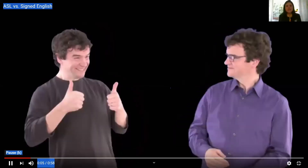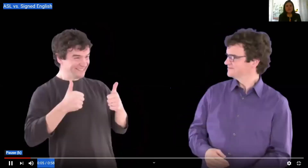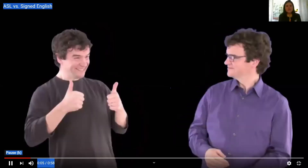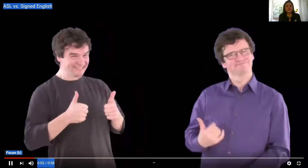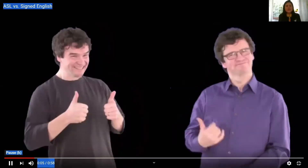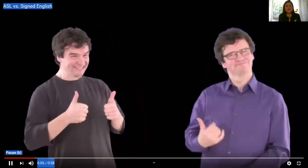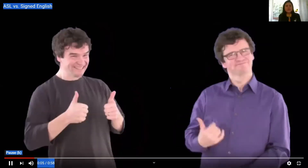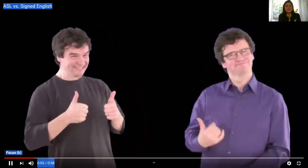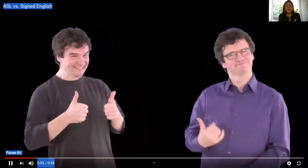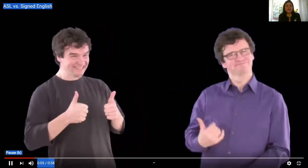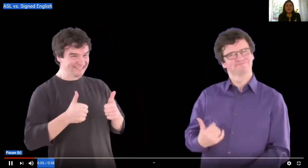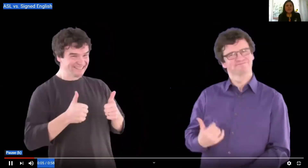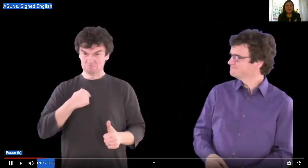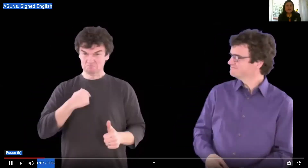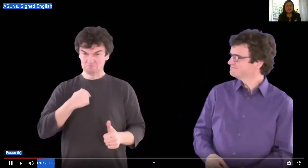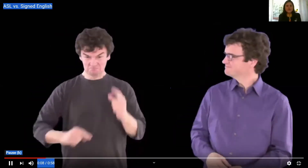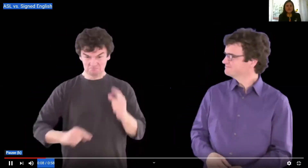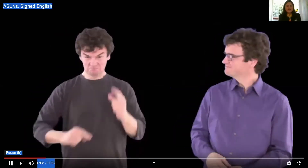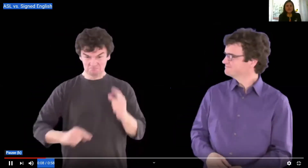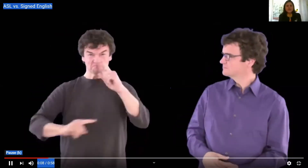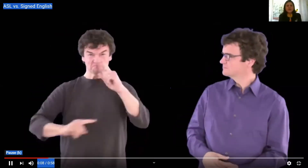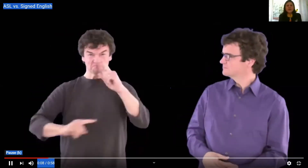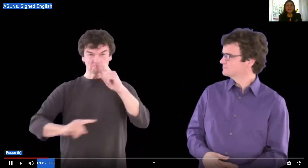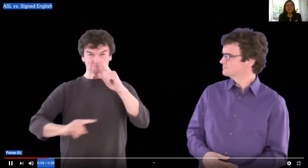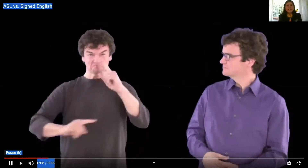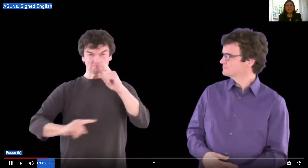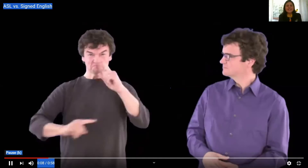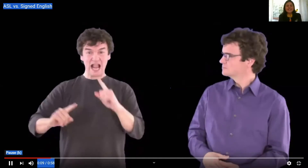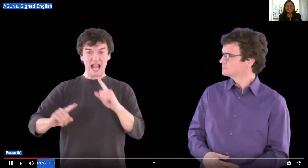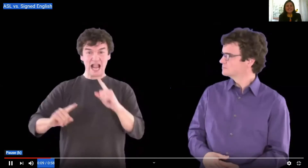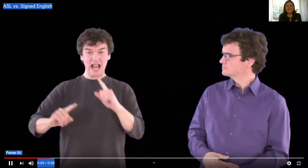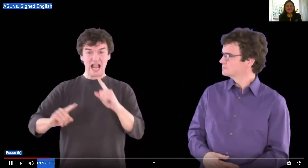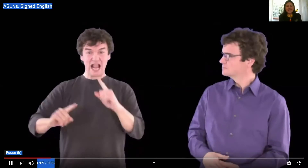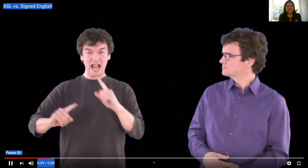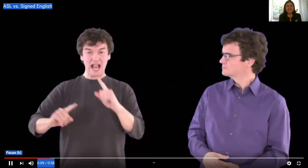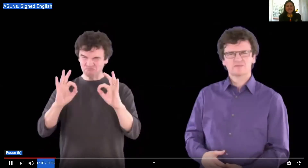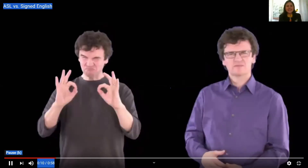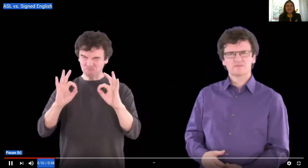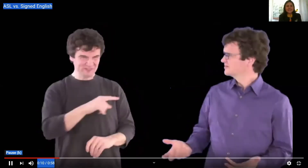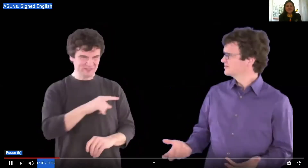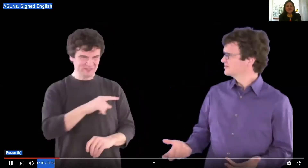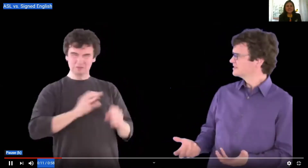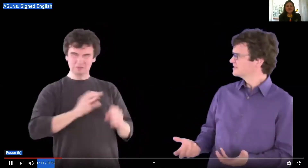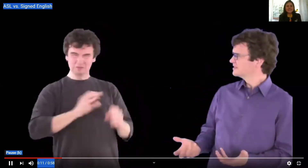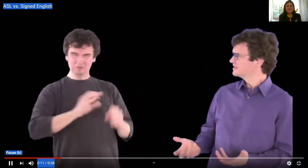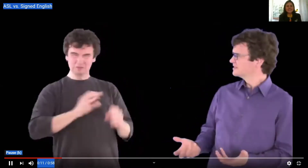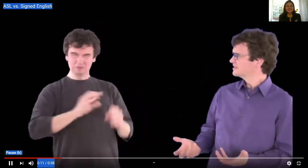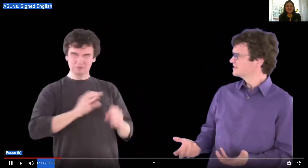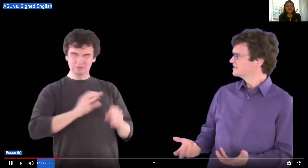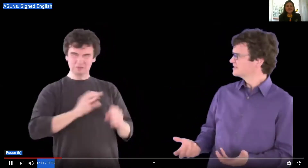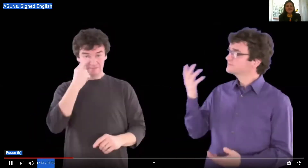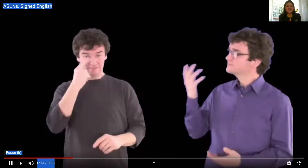Okay, so one is going to do the Ameslam and the other one is going to do the signed English